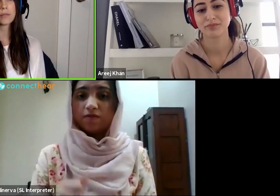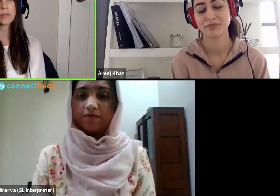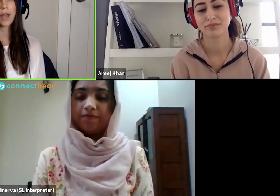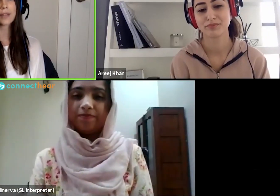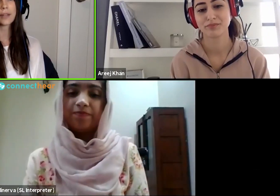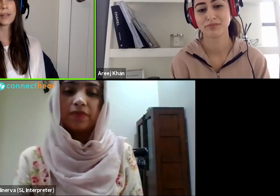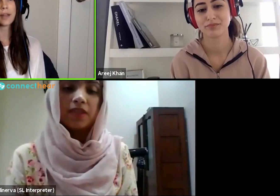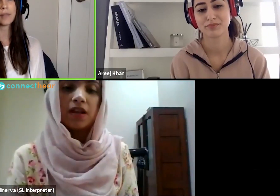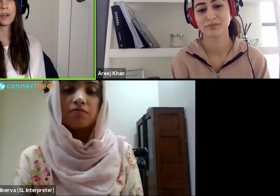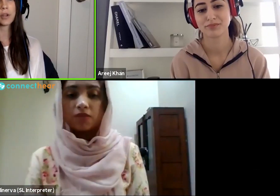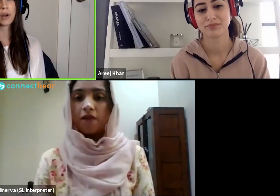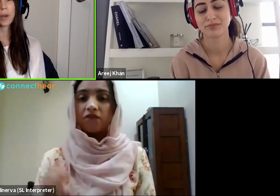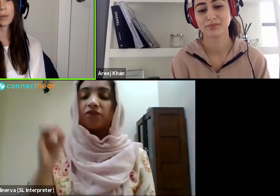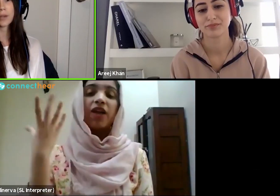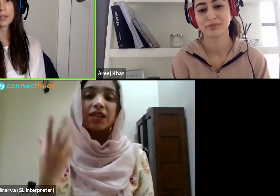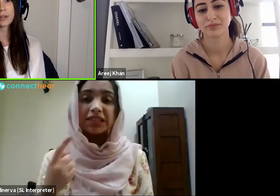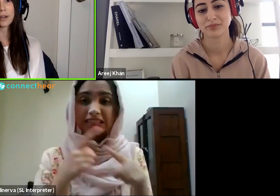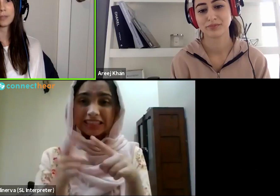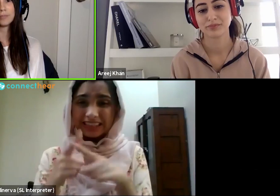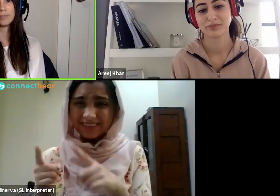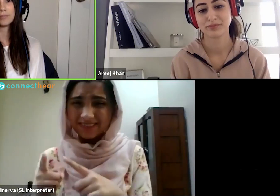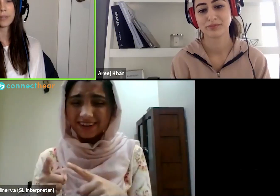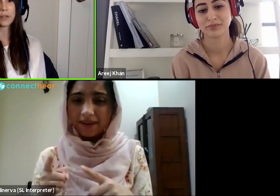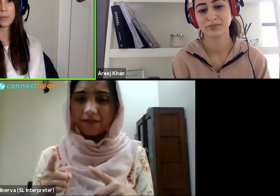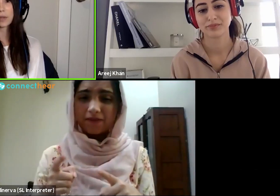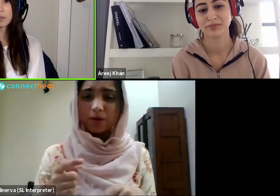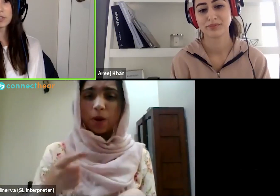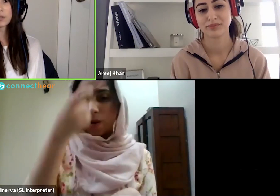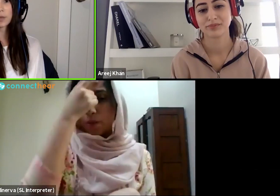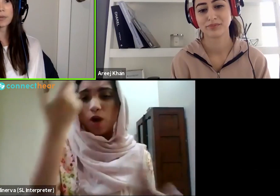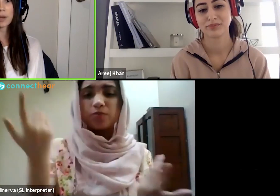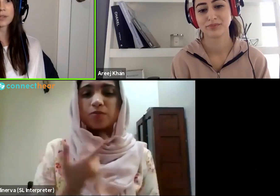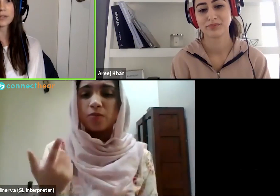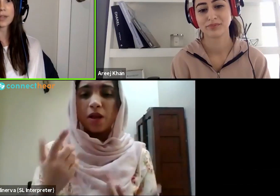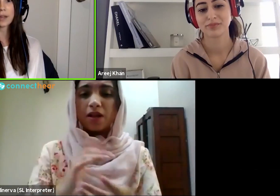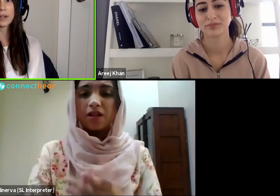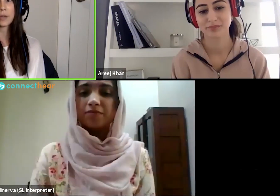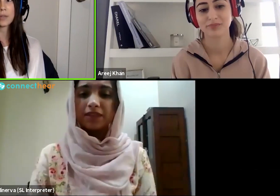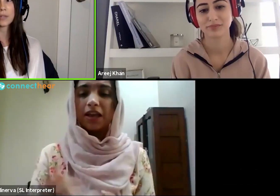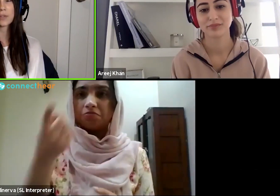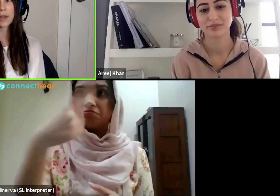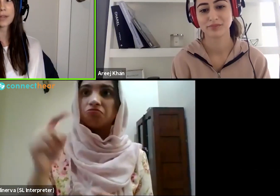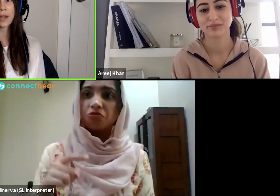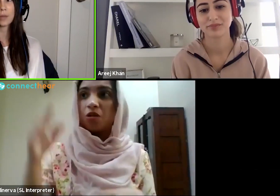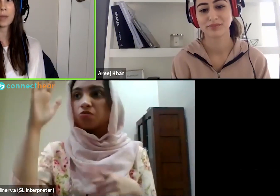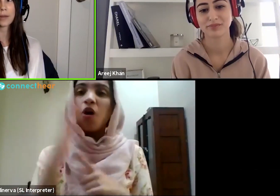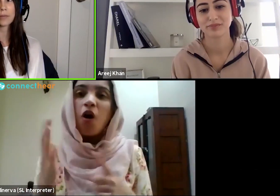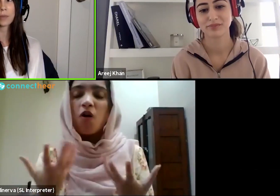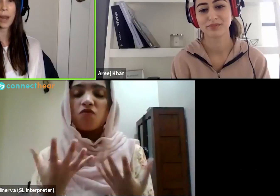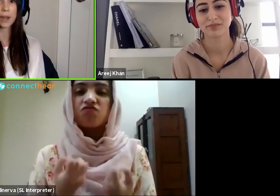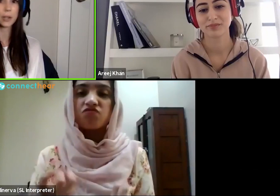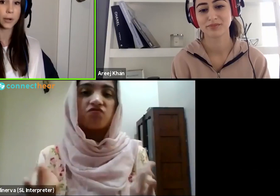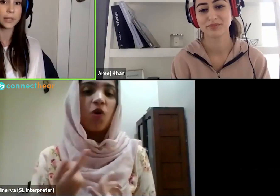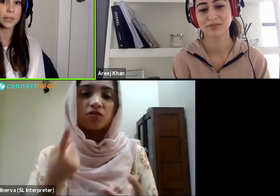because the last thing that, good karma wants, and that, for me, Jesus really wants, is that, me to be dragged down by